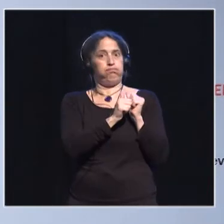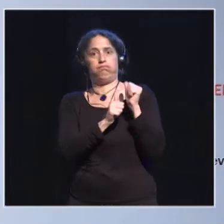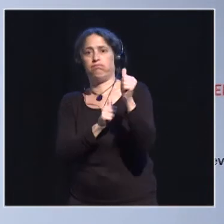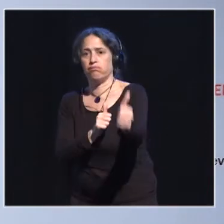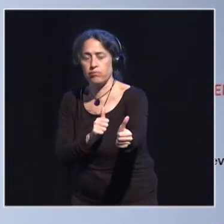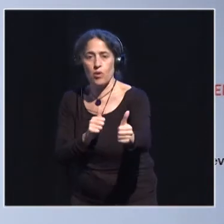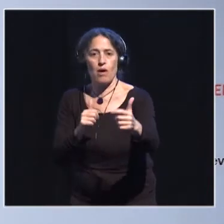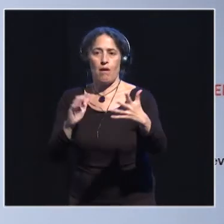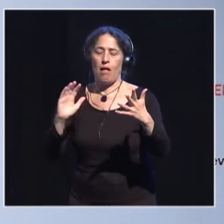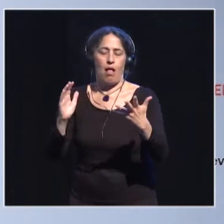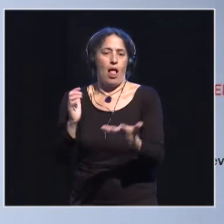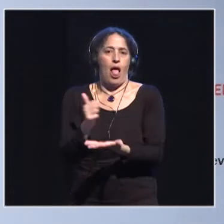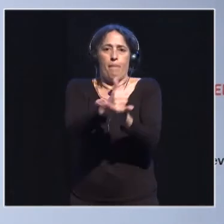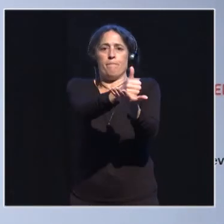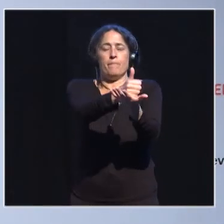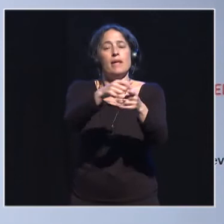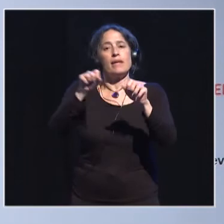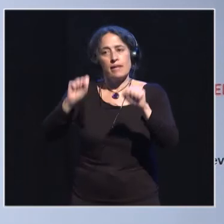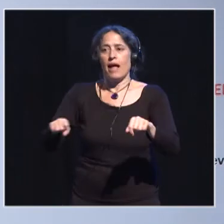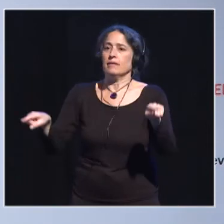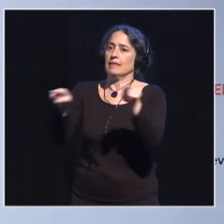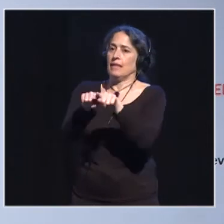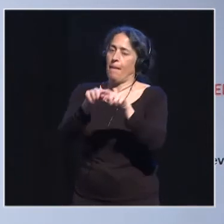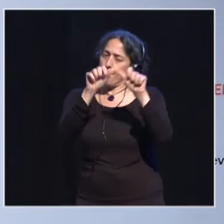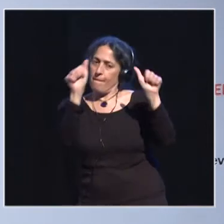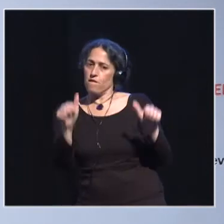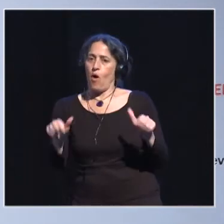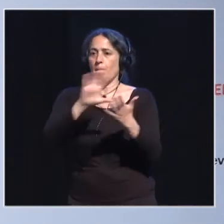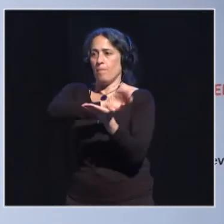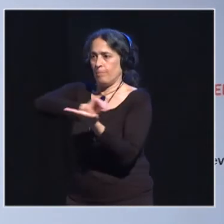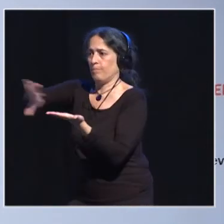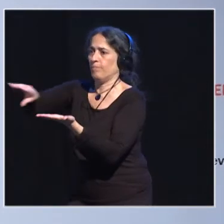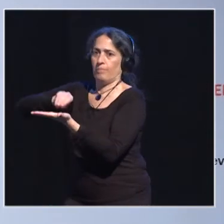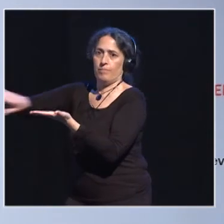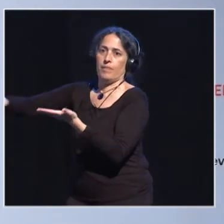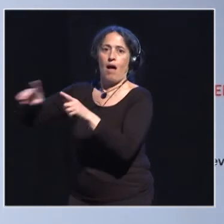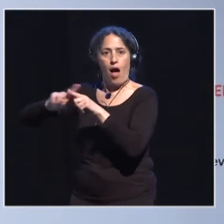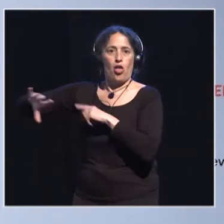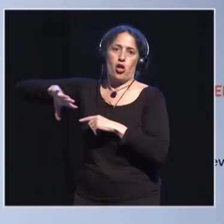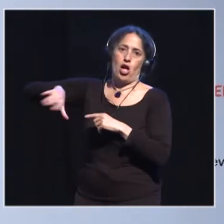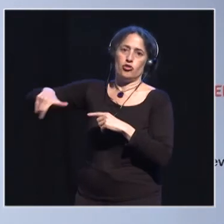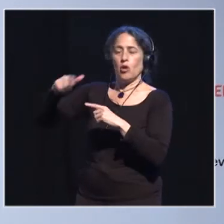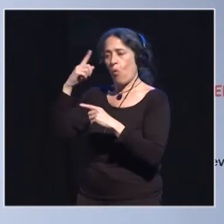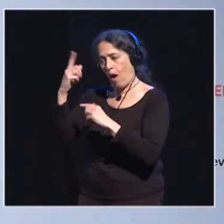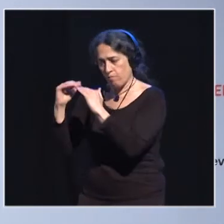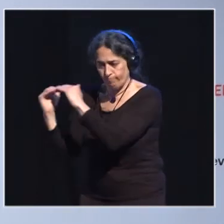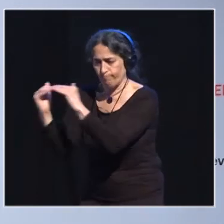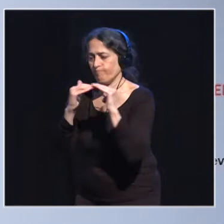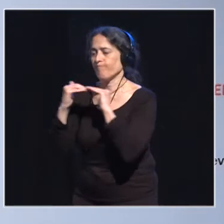countries? So in the country I know best, in all the public sector, they have to